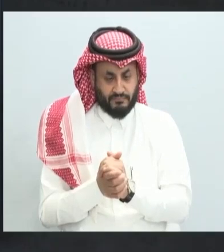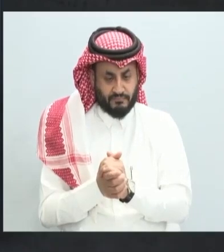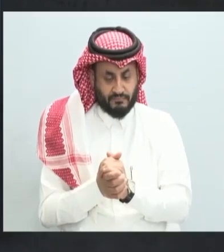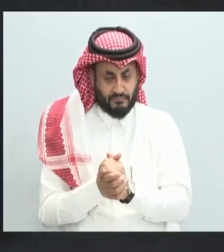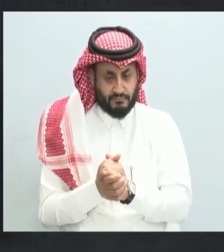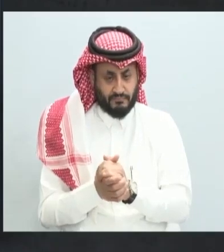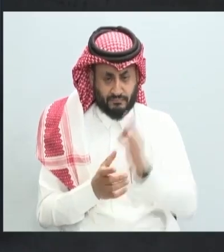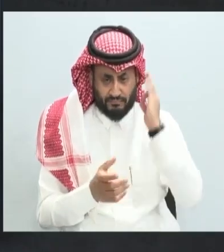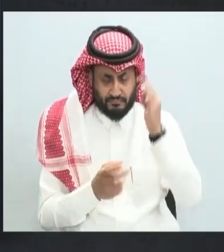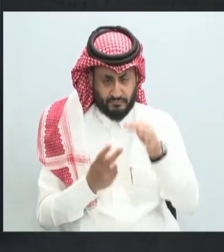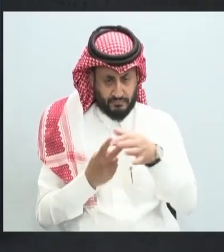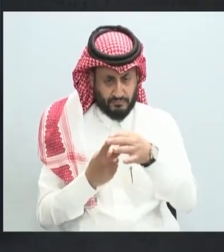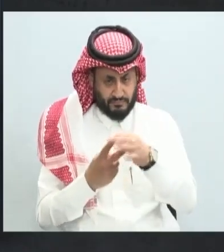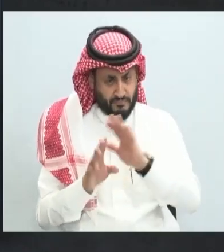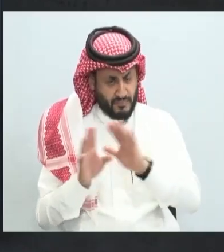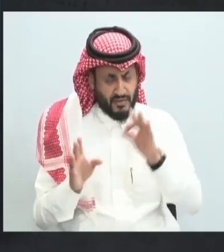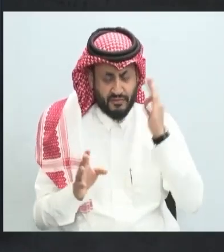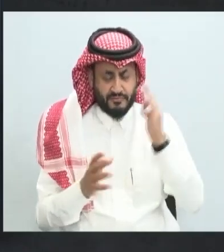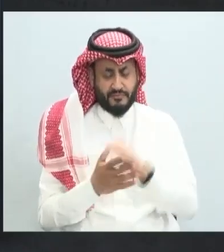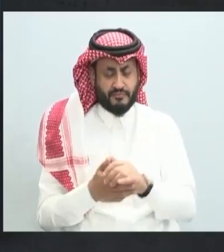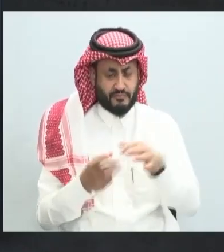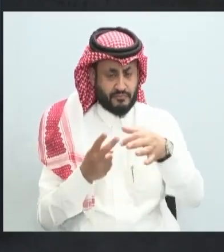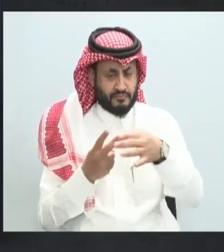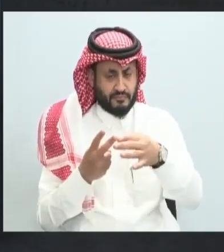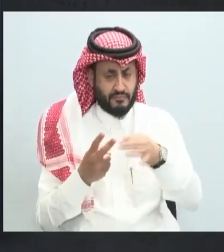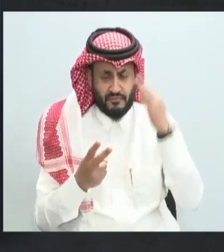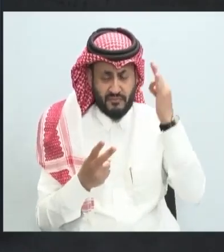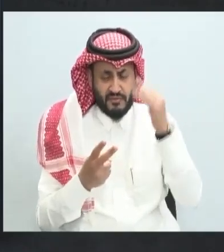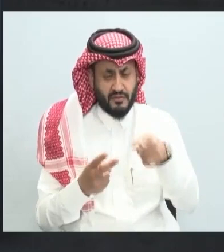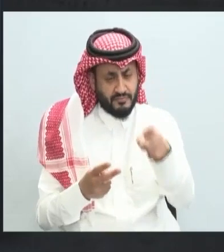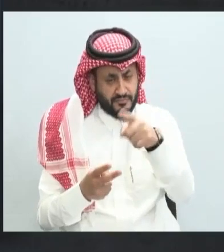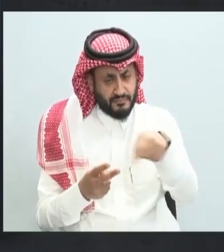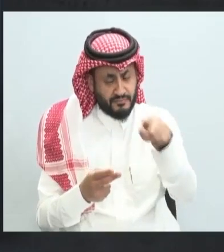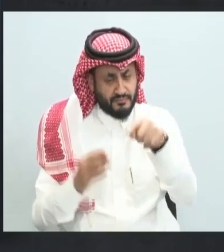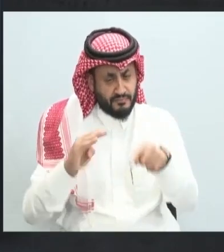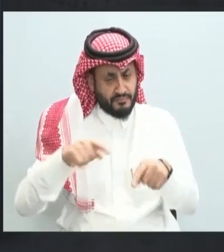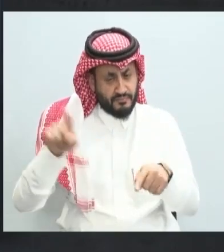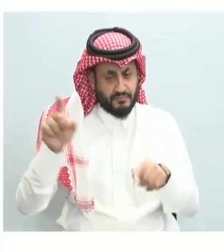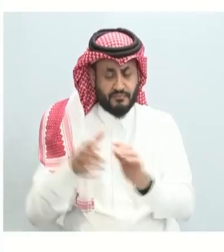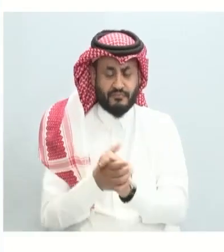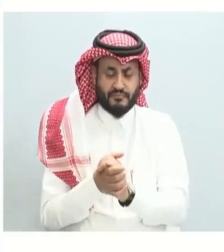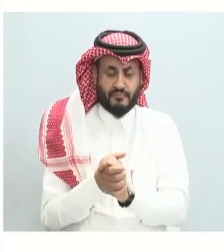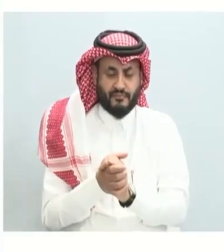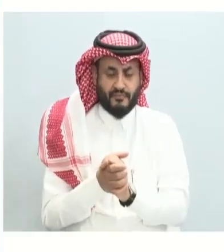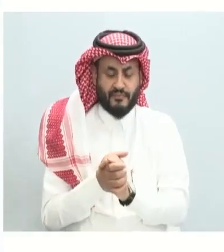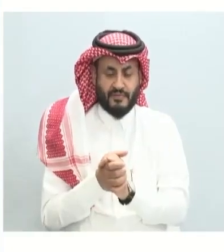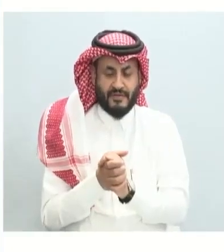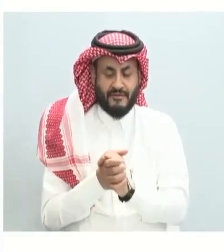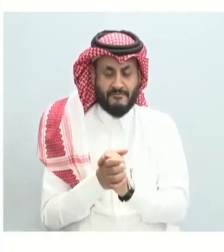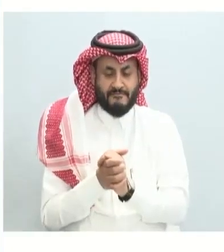twice. The first time, listen only for listening. The second time, listen and start circling the right